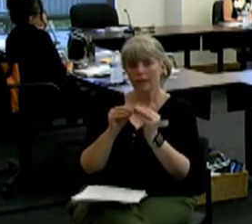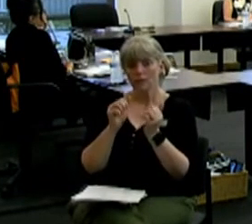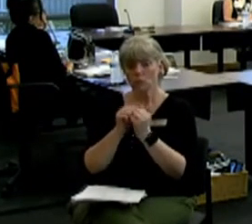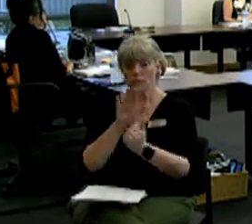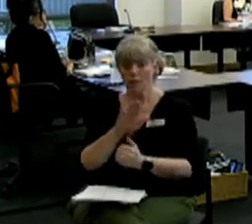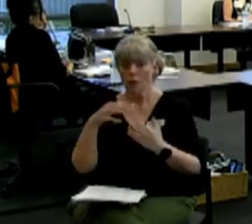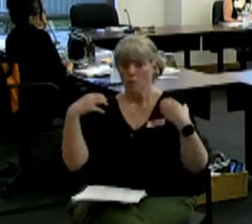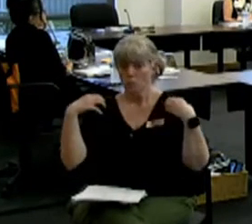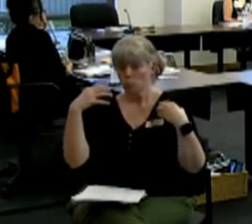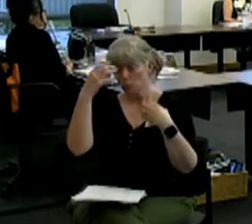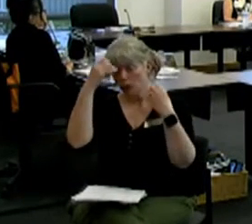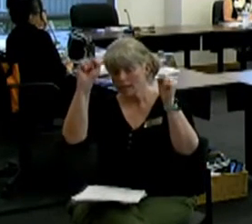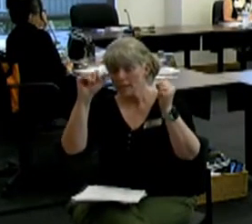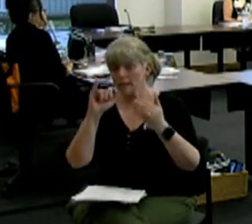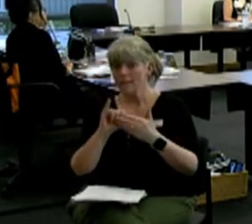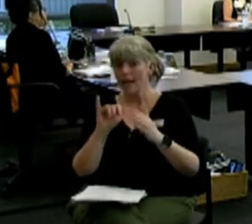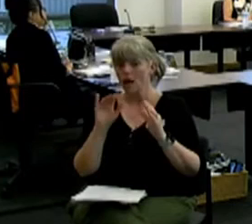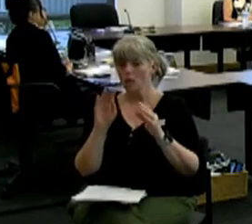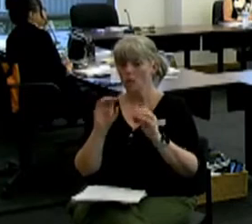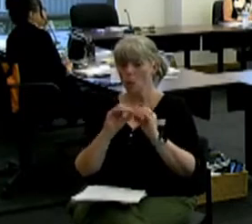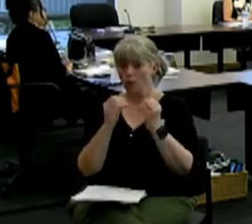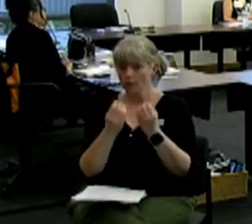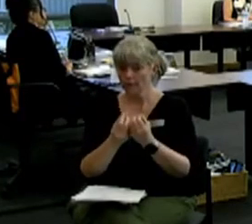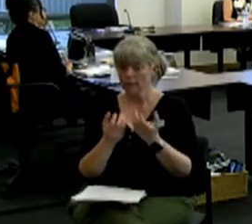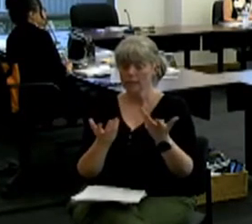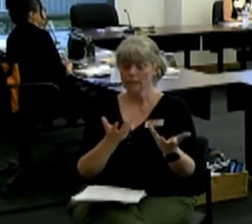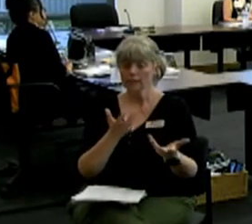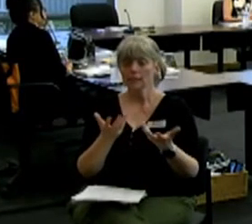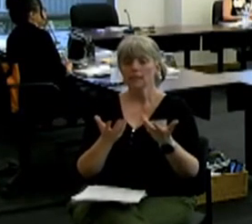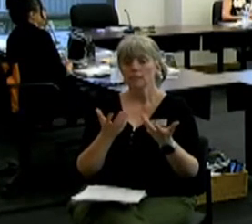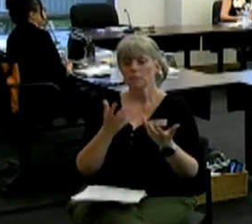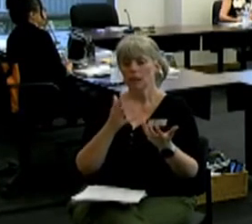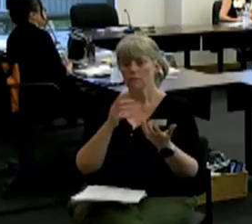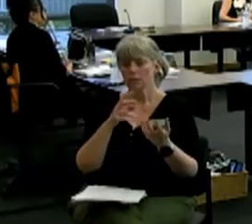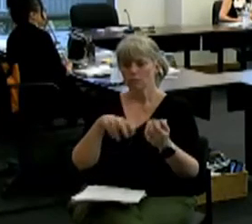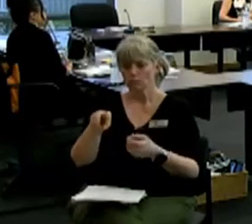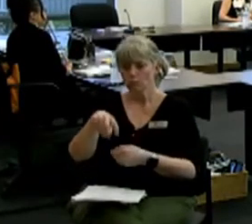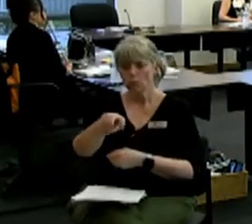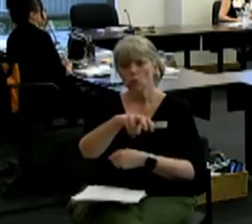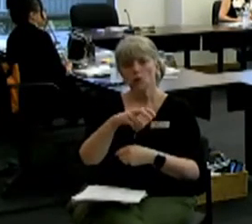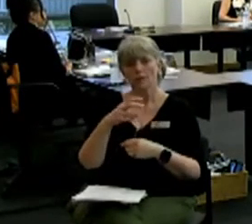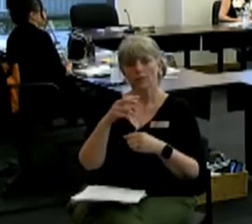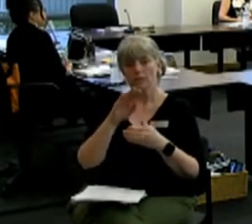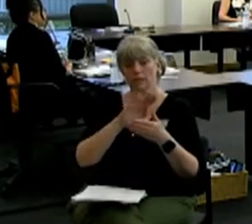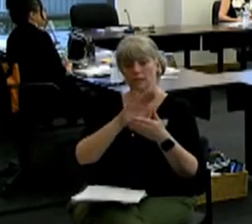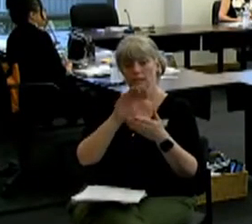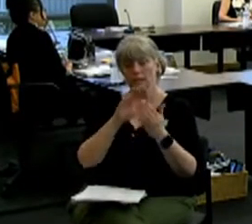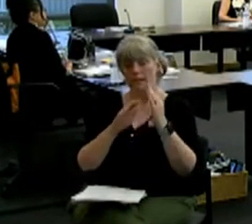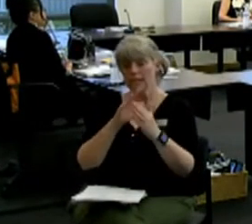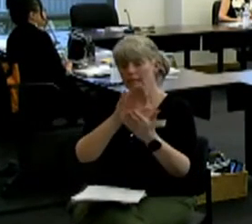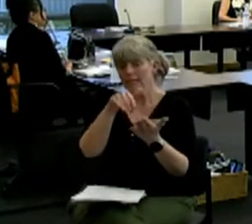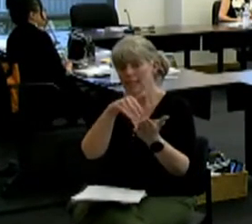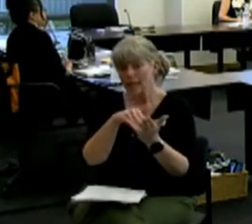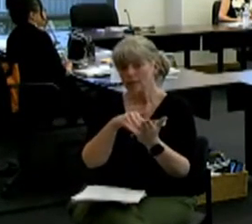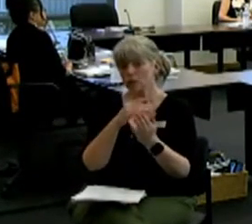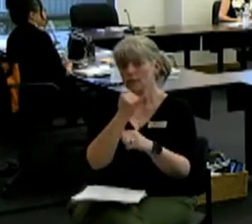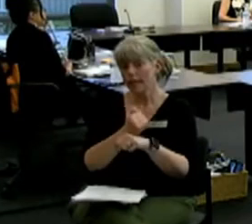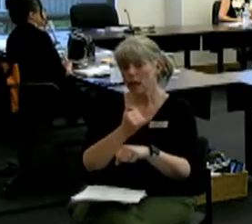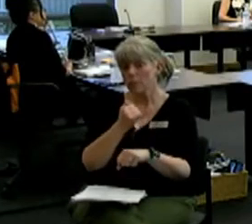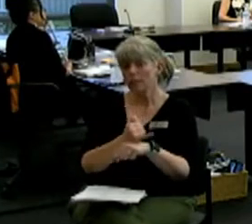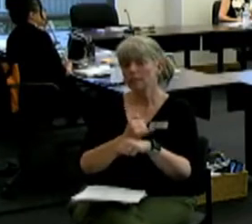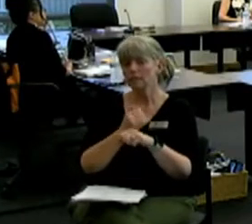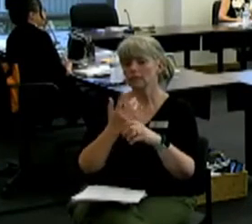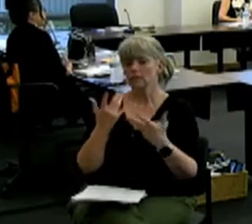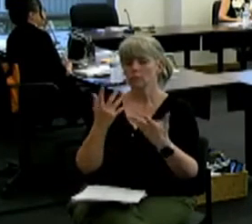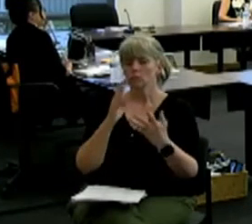the president of that organization. Gave them a tour of the City Center campus, and we're trying to figure out how we can become more involved and support